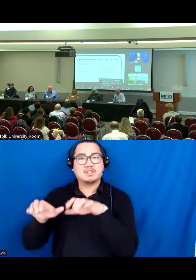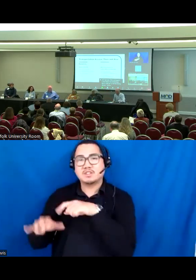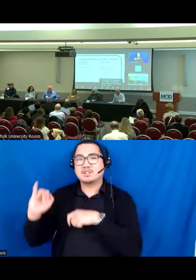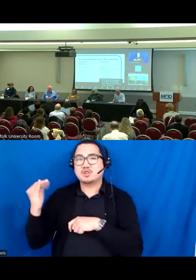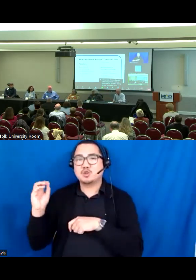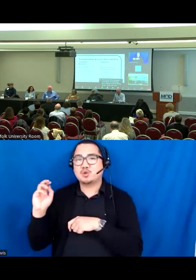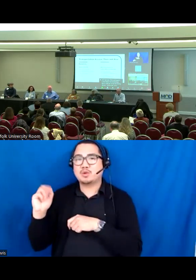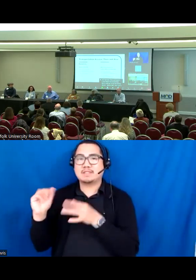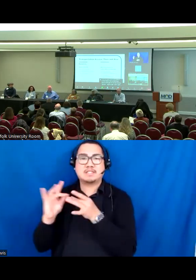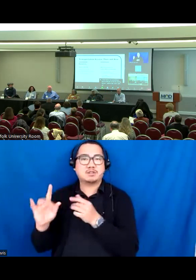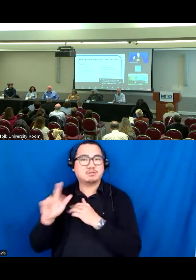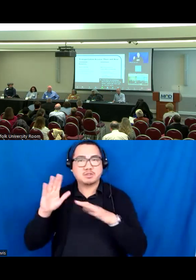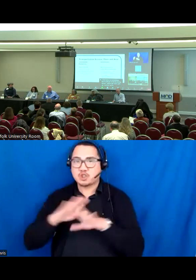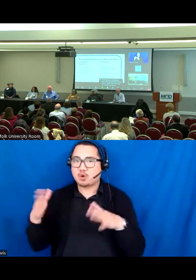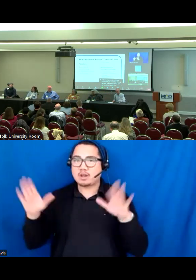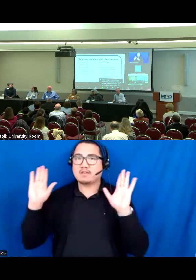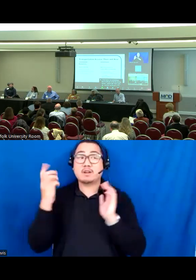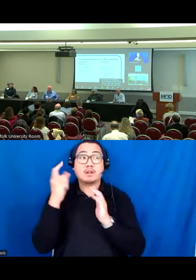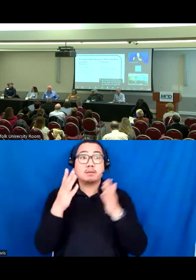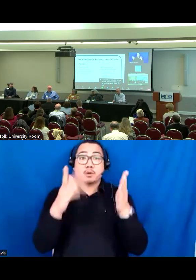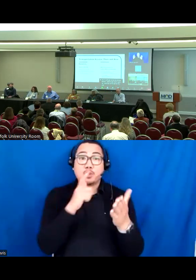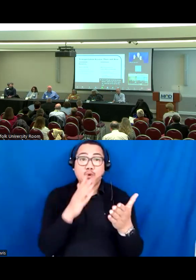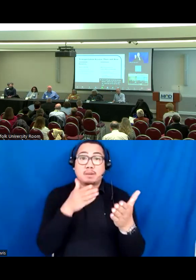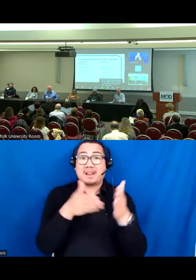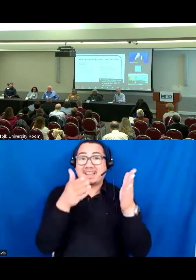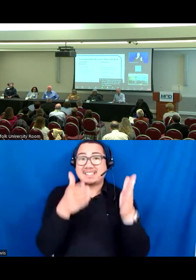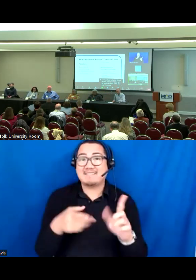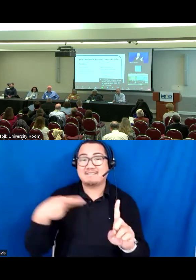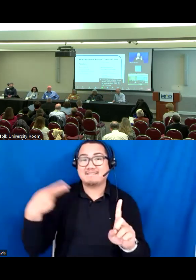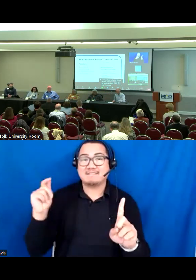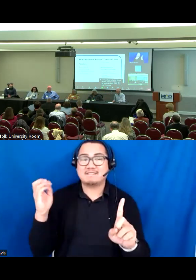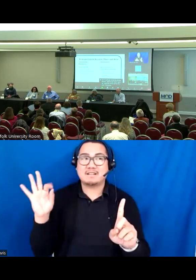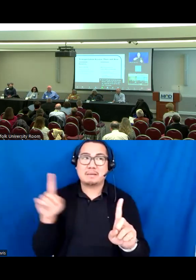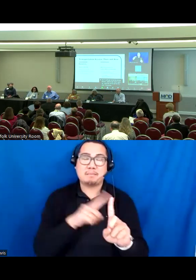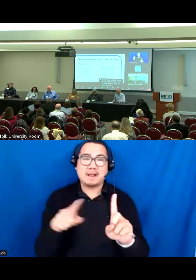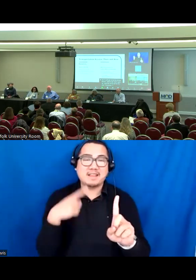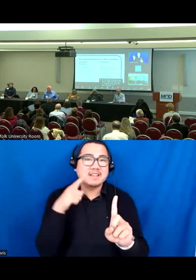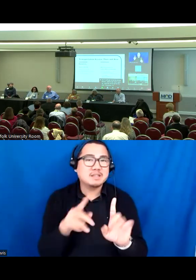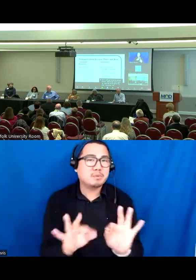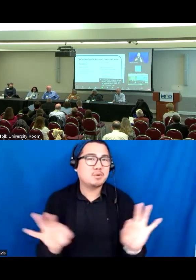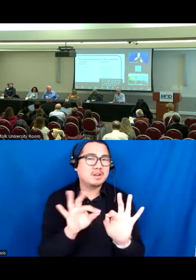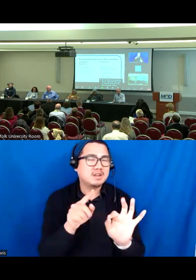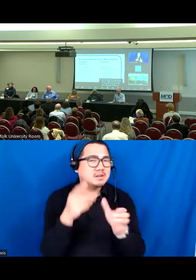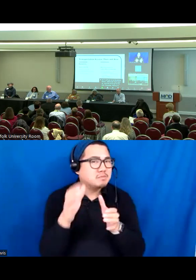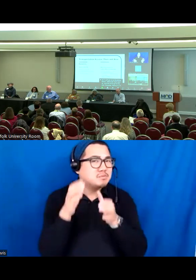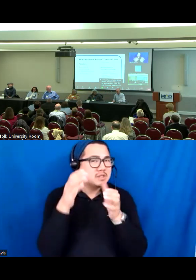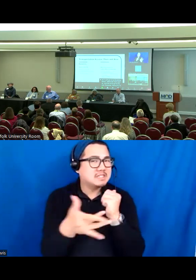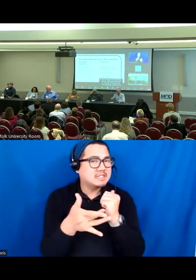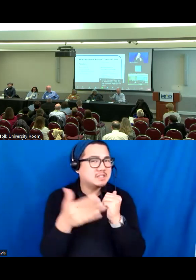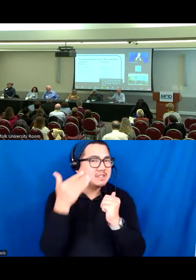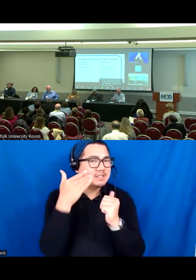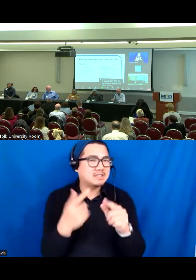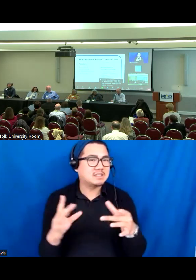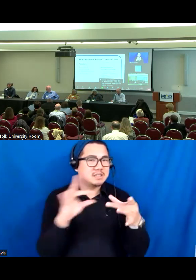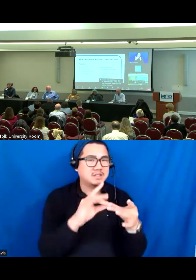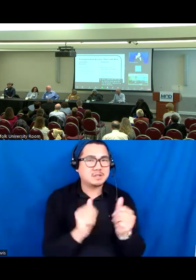end, Christopher Hart, who would have been the plaintiff, but he was too important, I think, with his technical knowledge to just stay connected with the